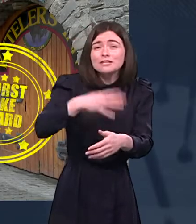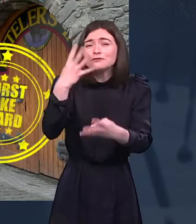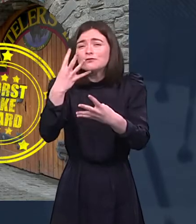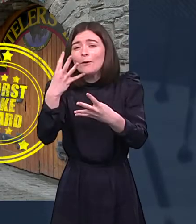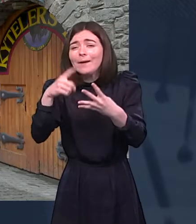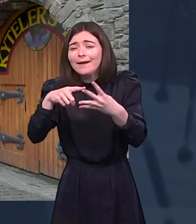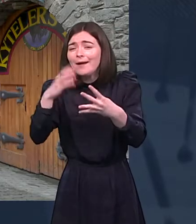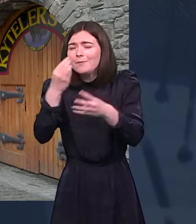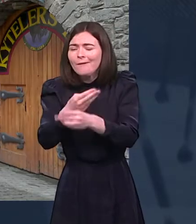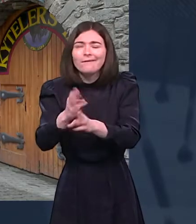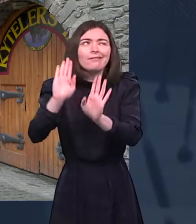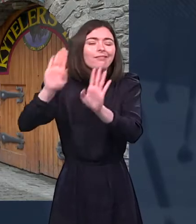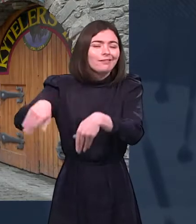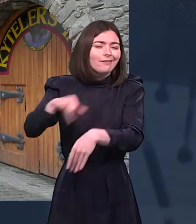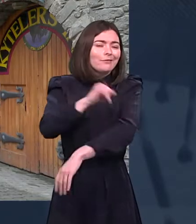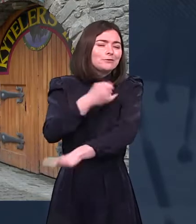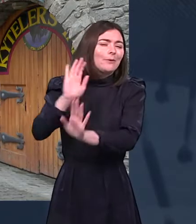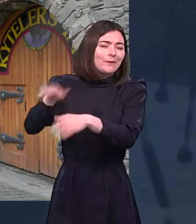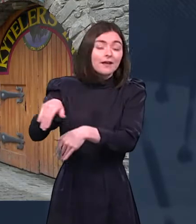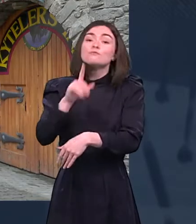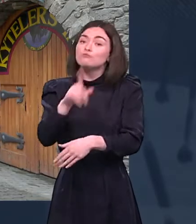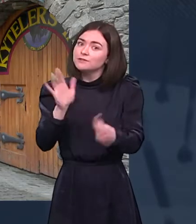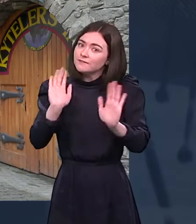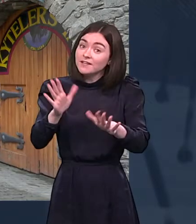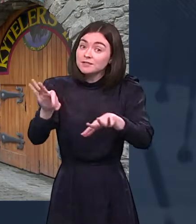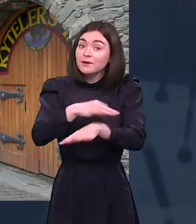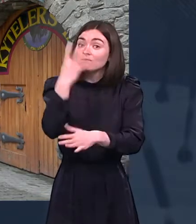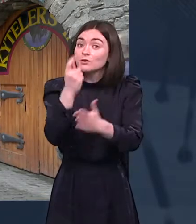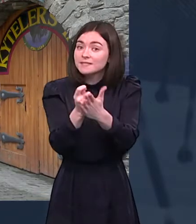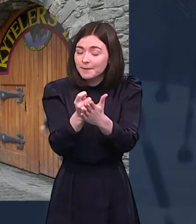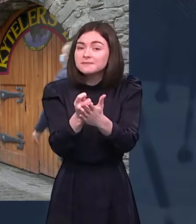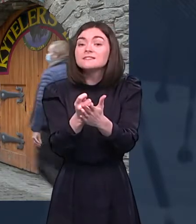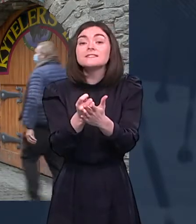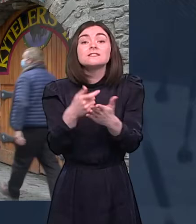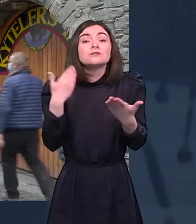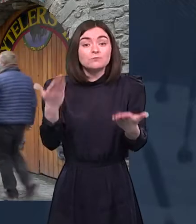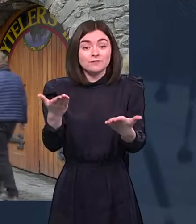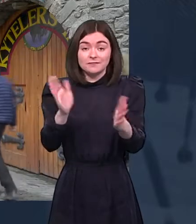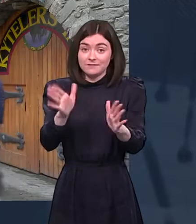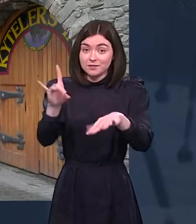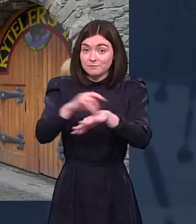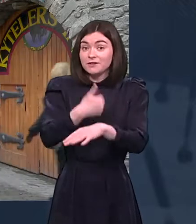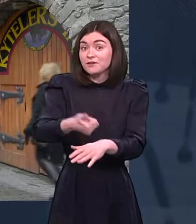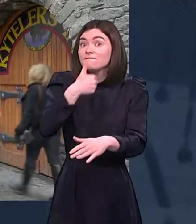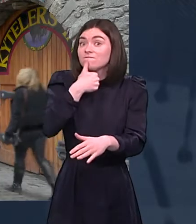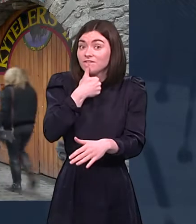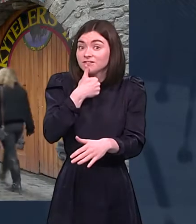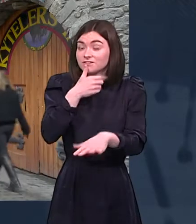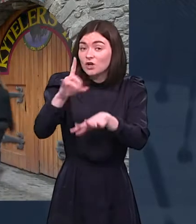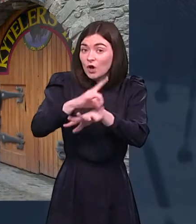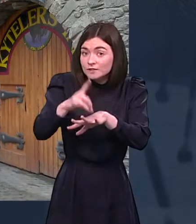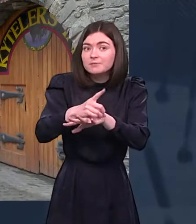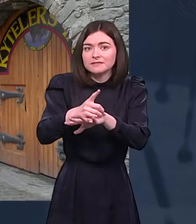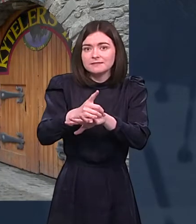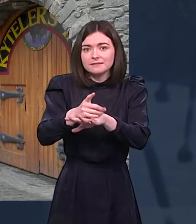she was married 4 times. When she married her first husband, William Moulay, they turned the home into a tavern where they would hire local beautiful women